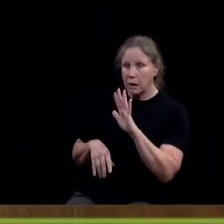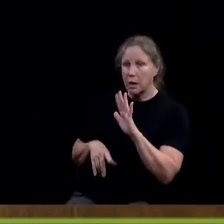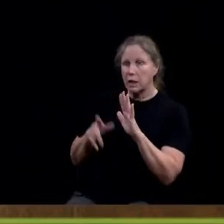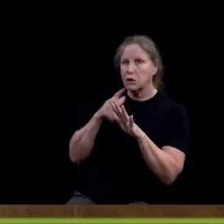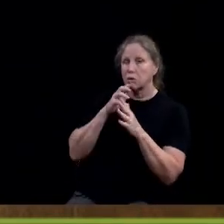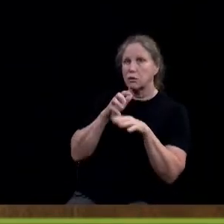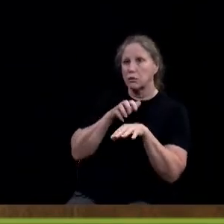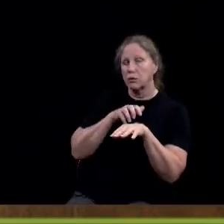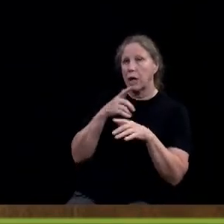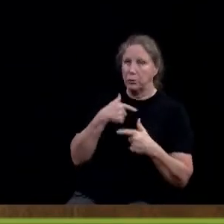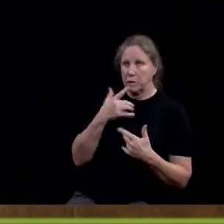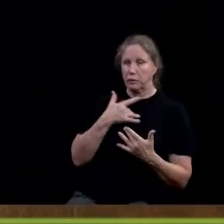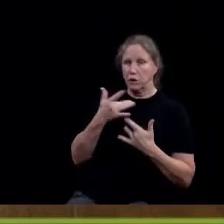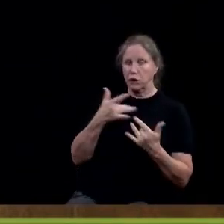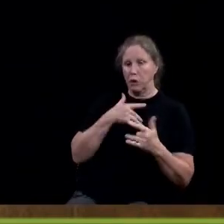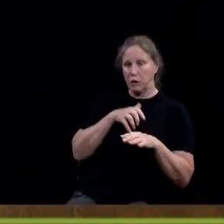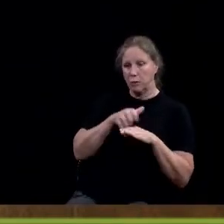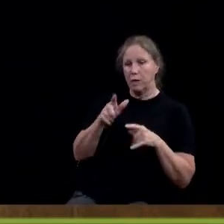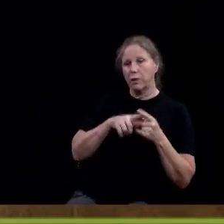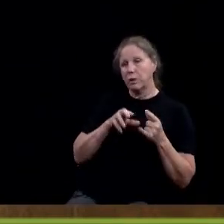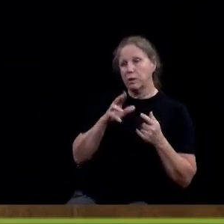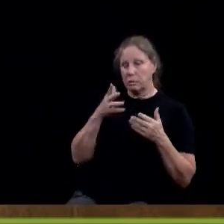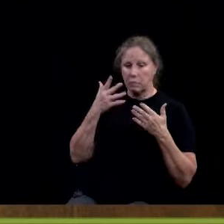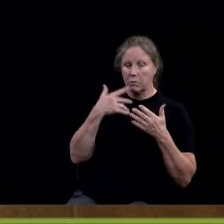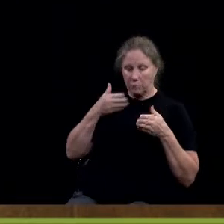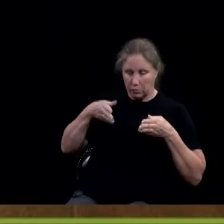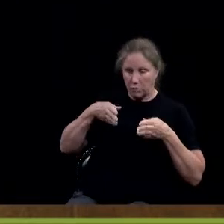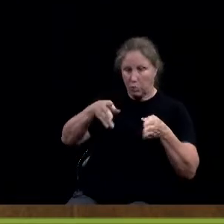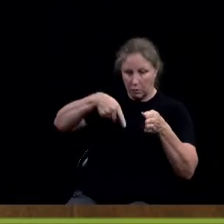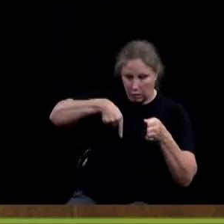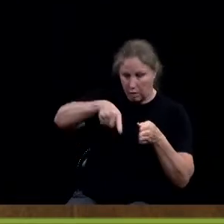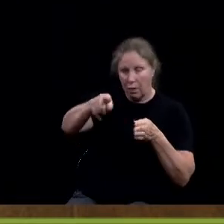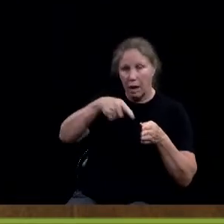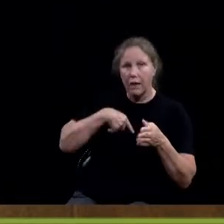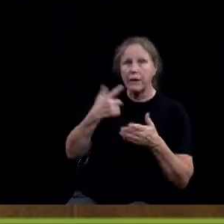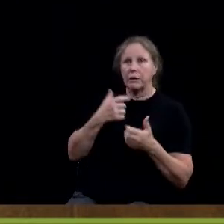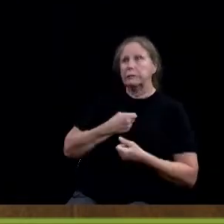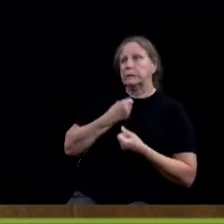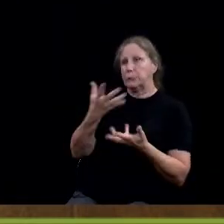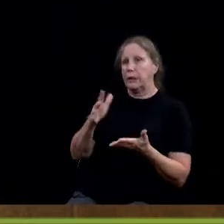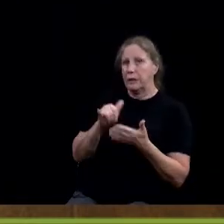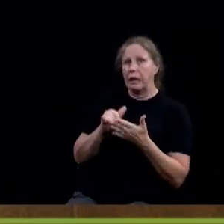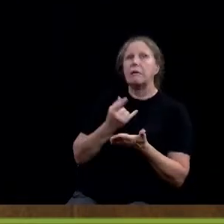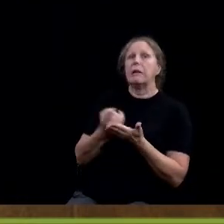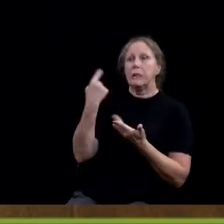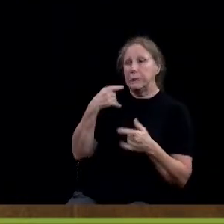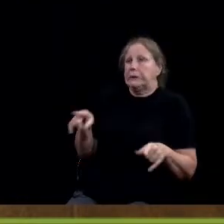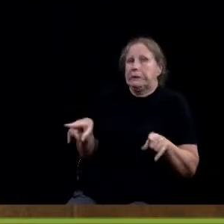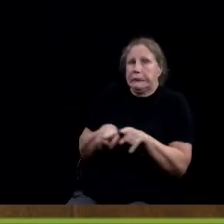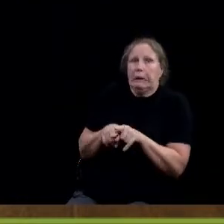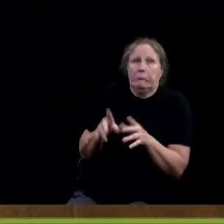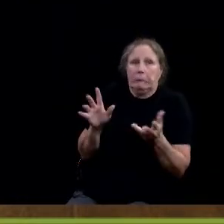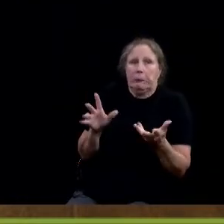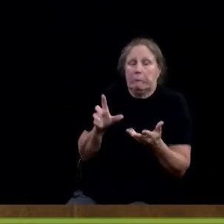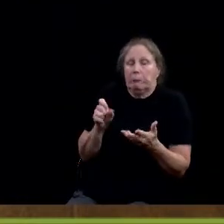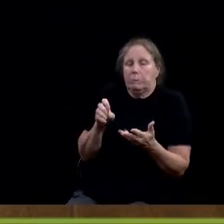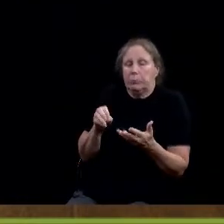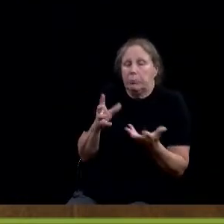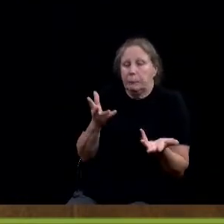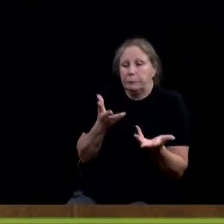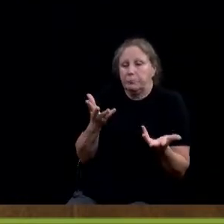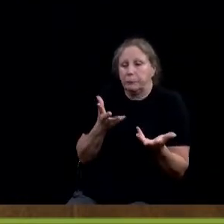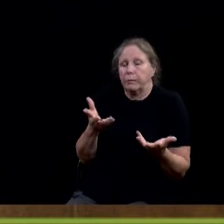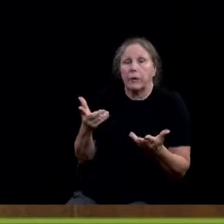I think I expressed those last week too, but you've answered all my questions. That's